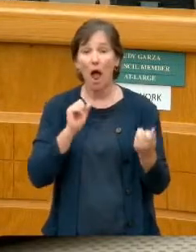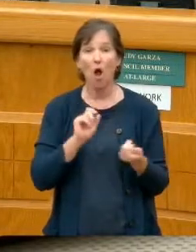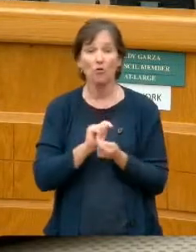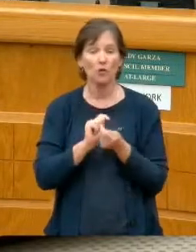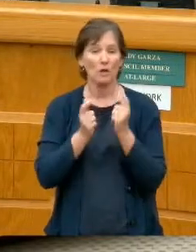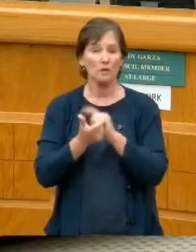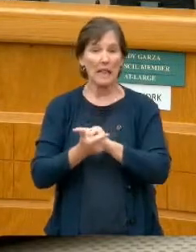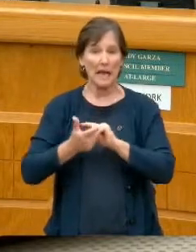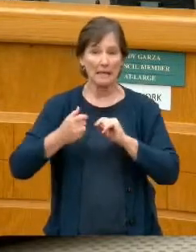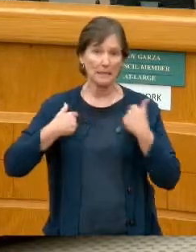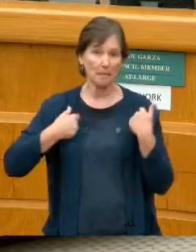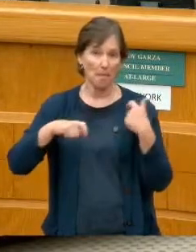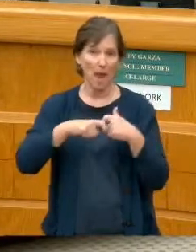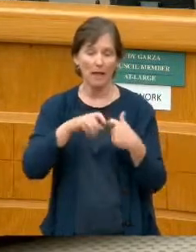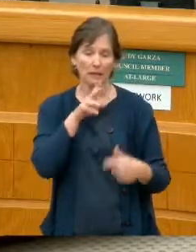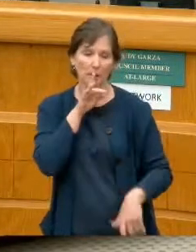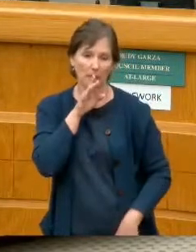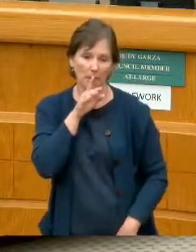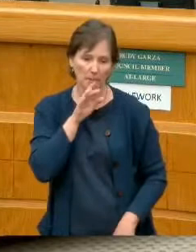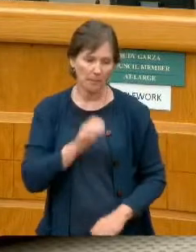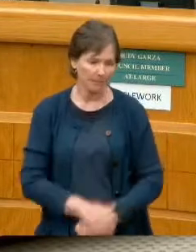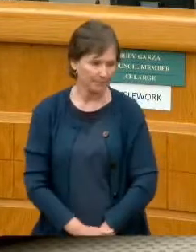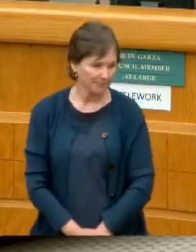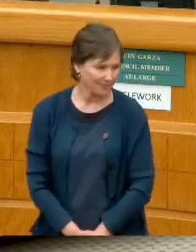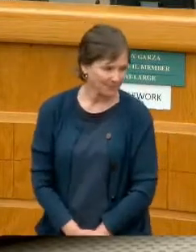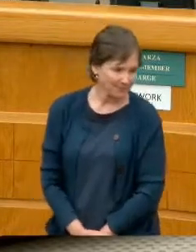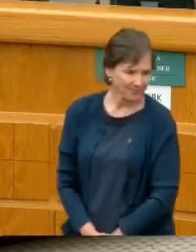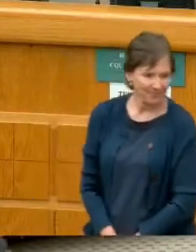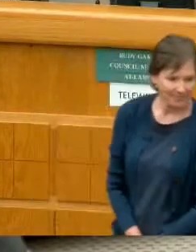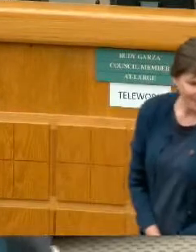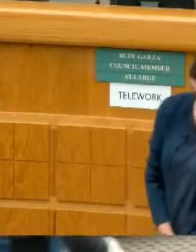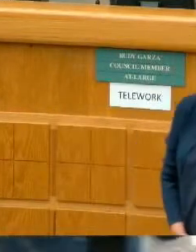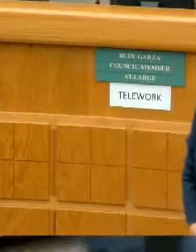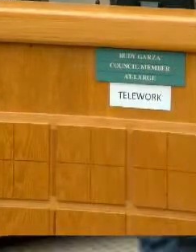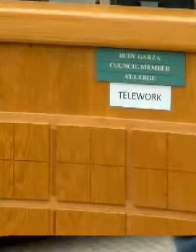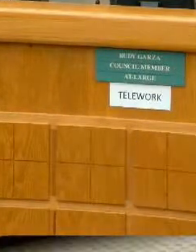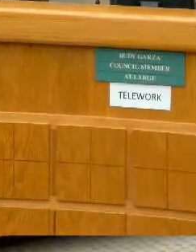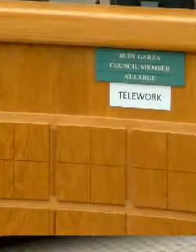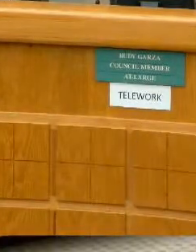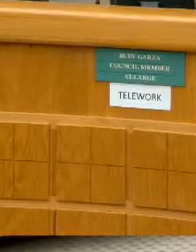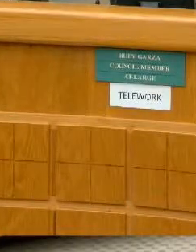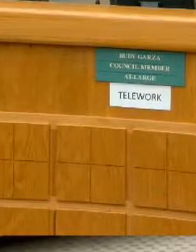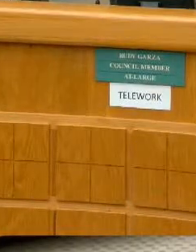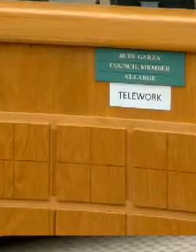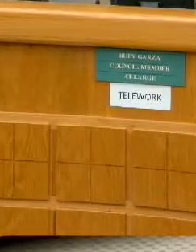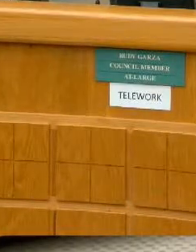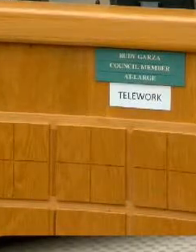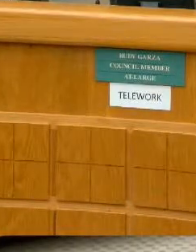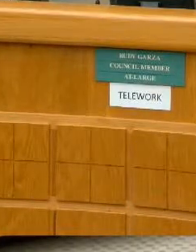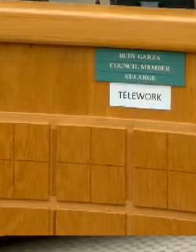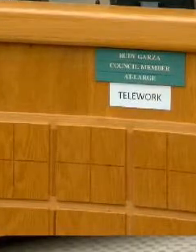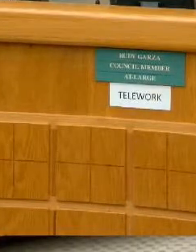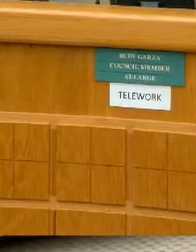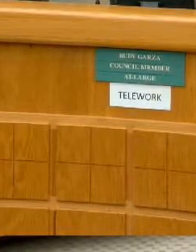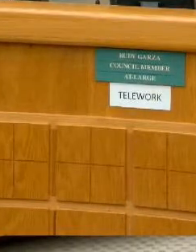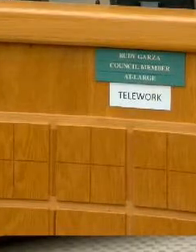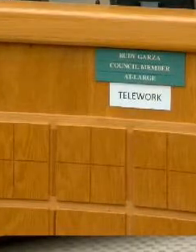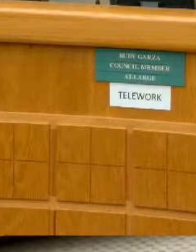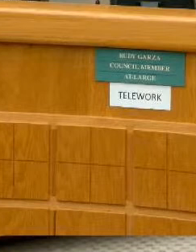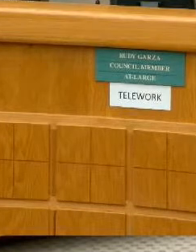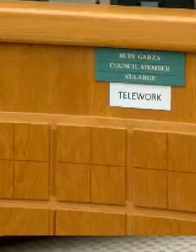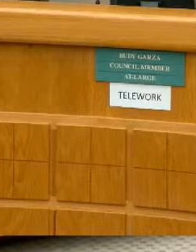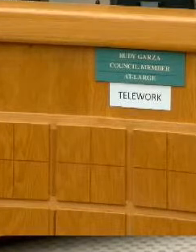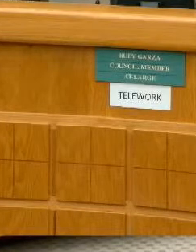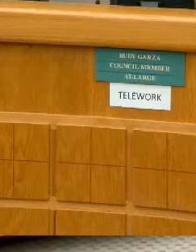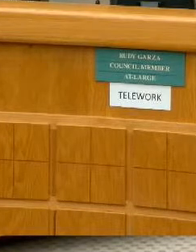fue la evaluación del muelle. Esa evaluación incluye un estimado del costo de reparación. En la fase 2 se llevará a cabo una evaluación más a fondo en